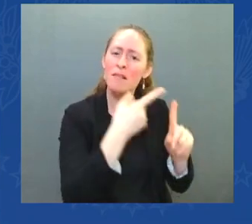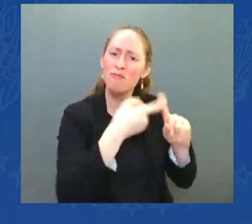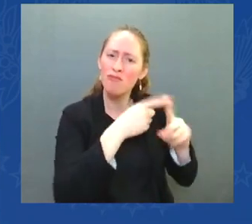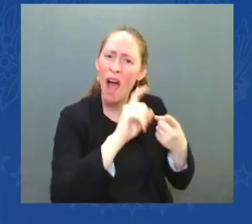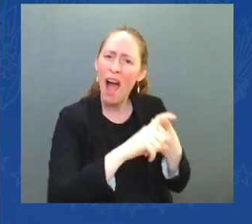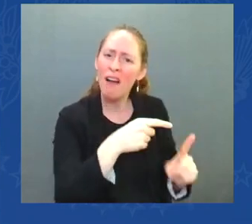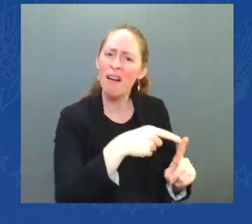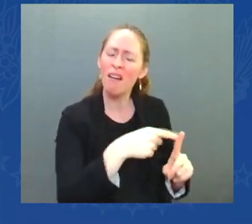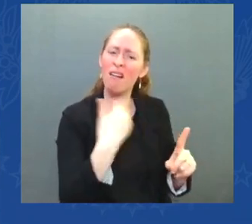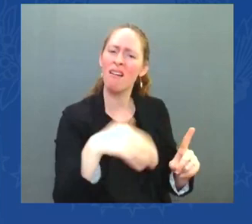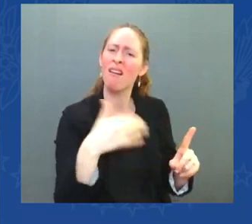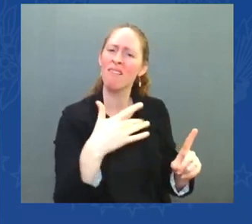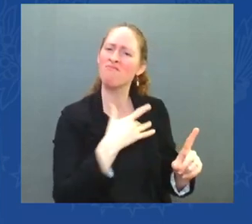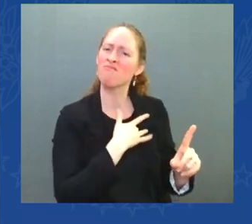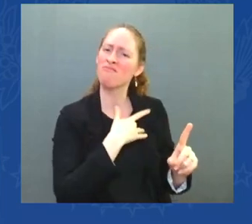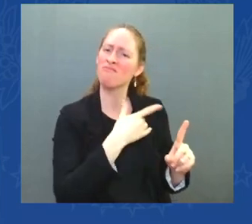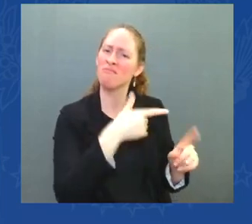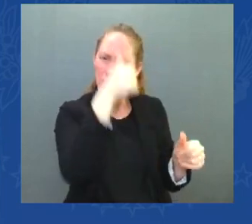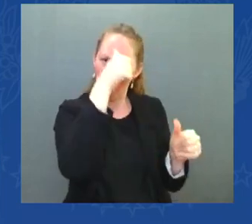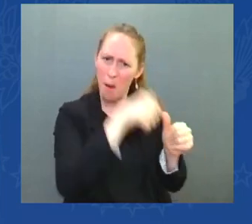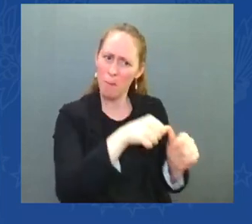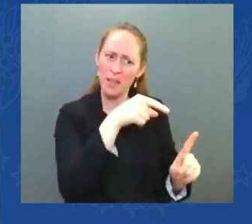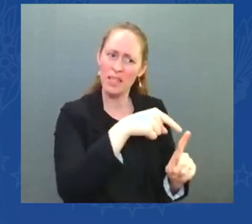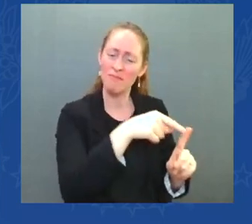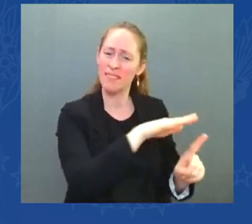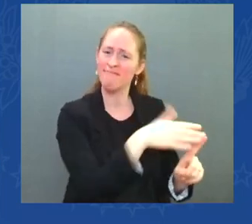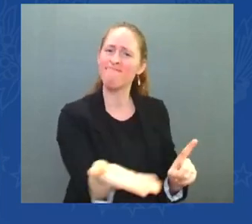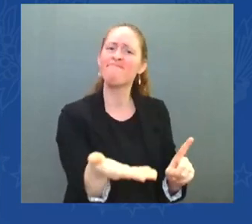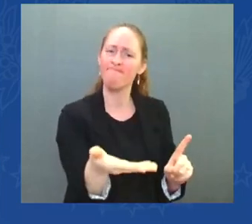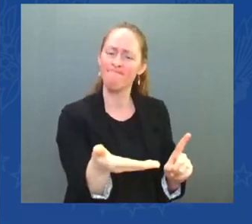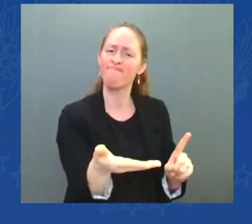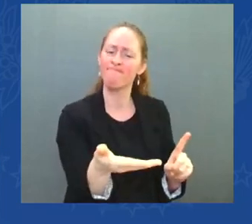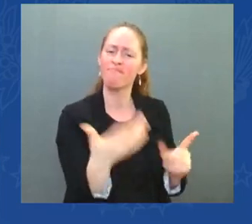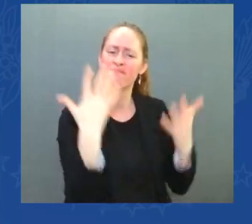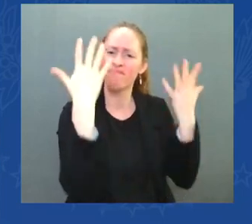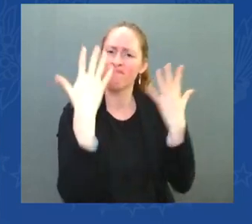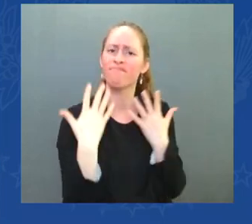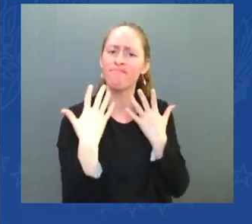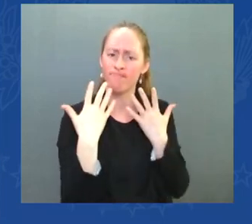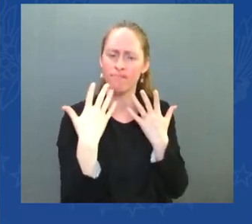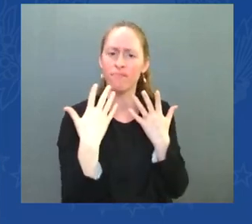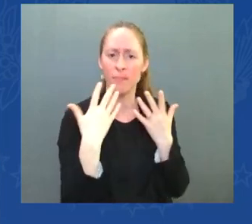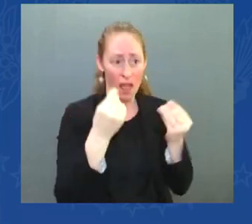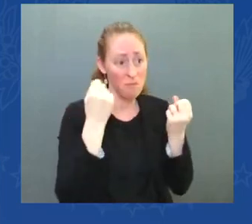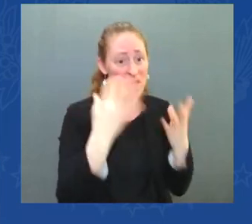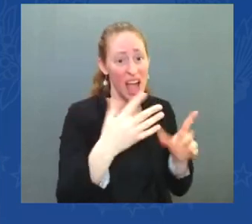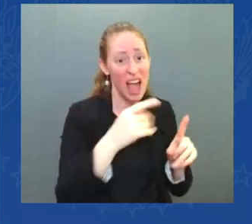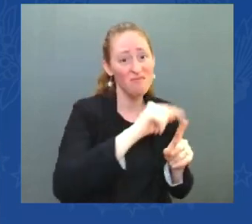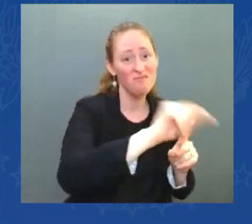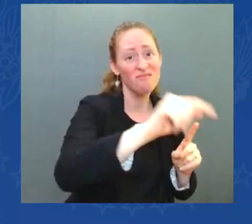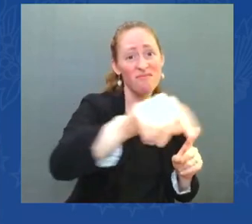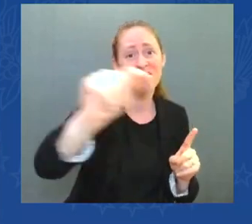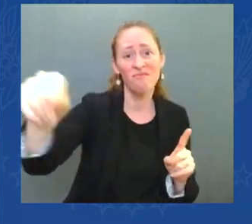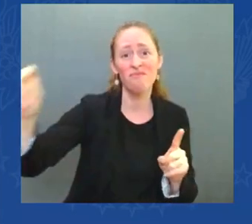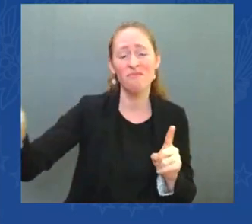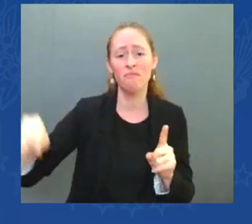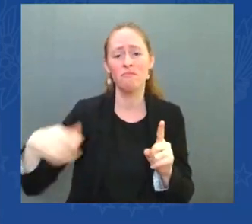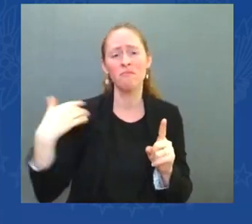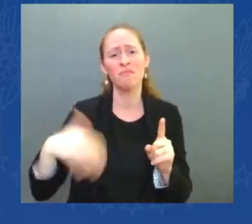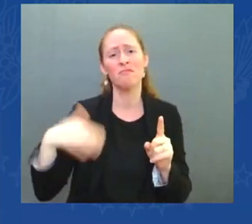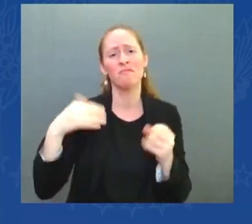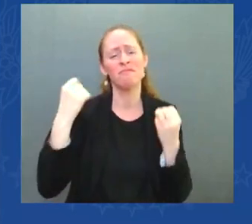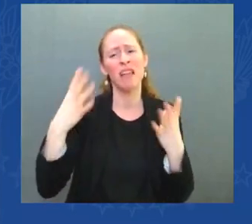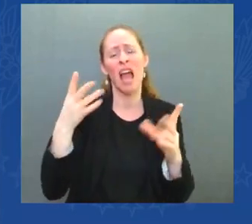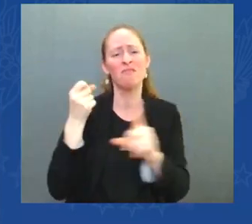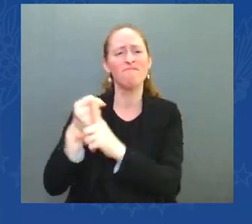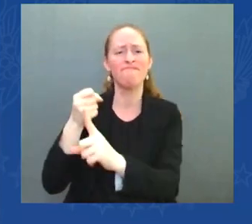of those who have been touched by the tragedy of gun violence. We also stand together with resolve